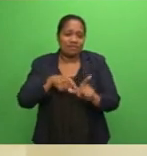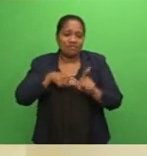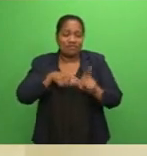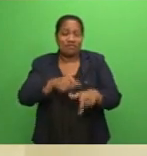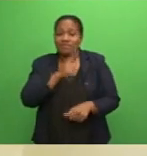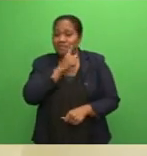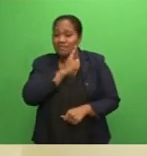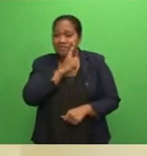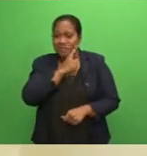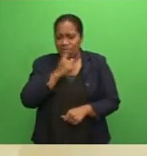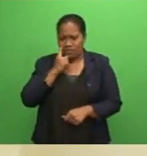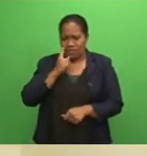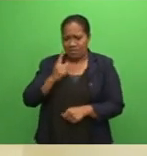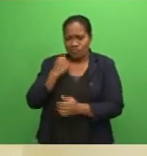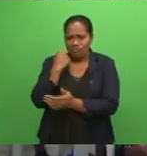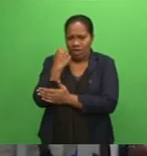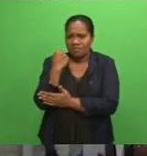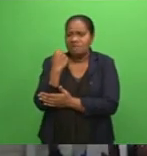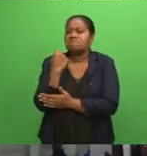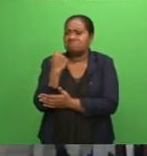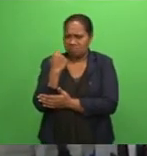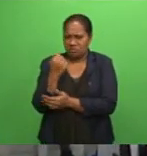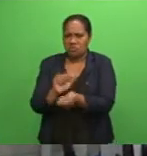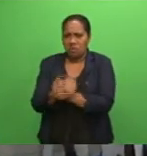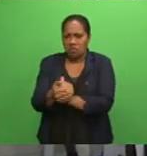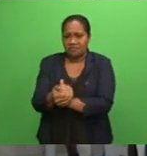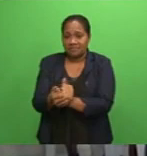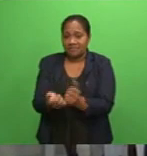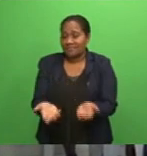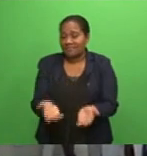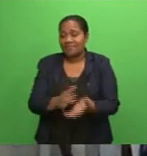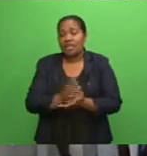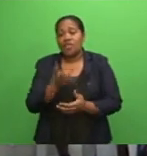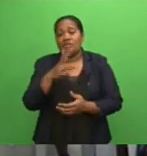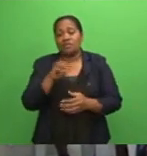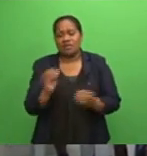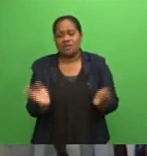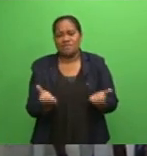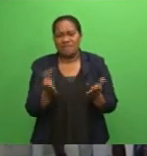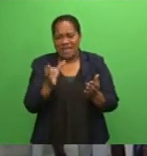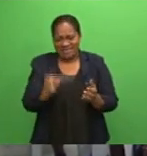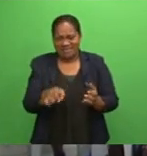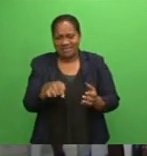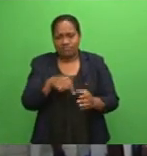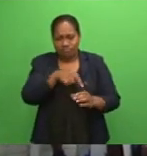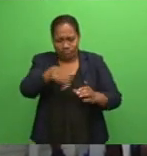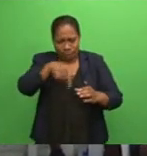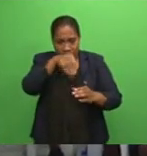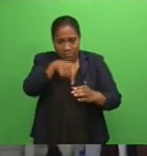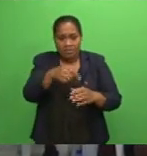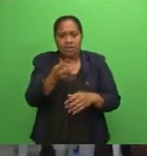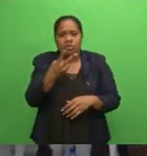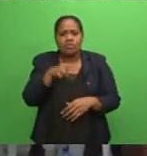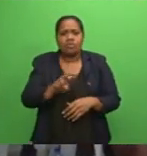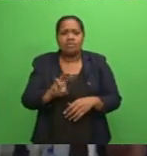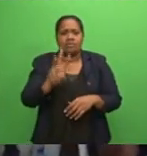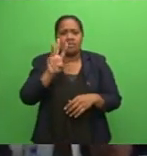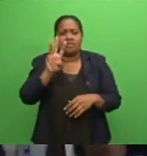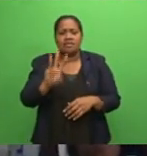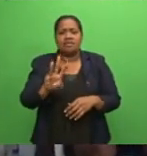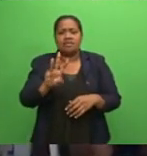see rugby as a preferred sport. 30 players are part of the Women's Academy with 23 elites and 7